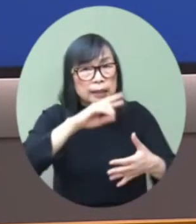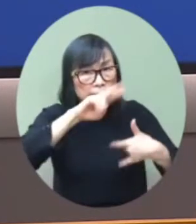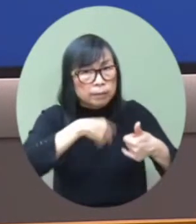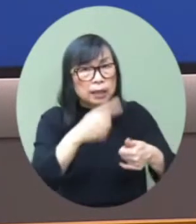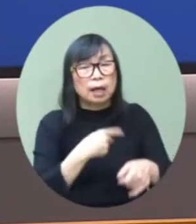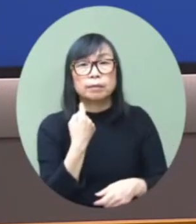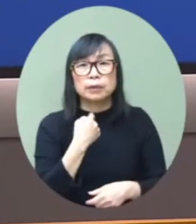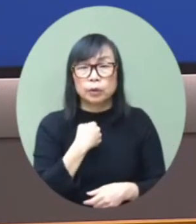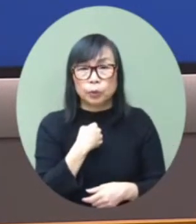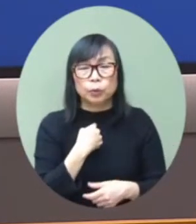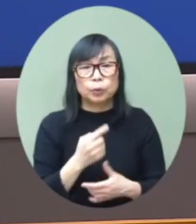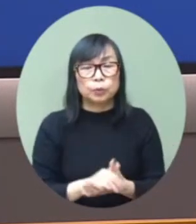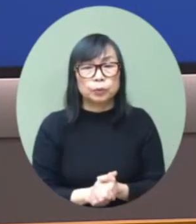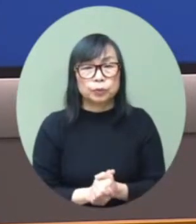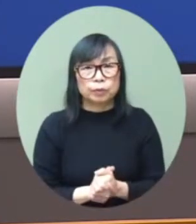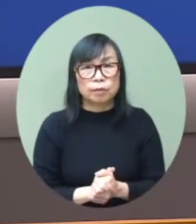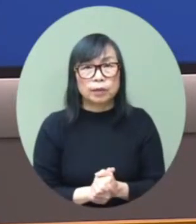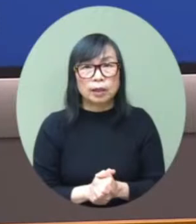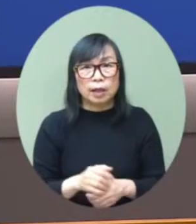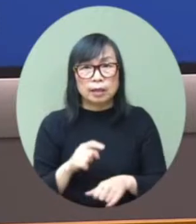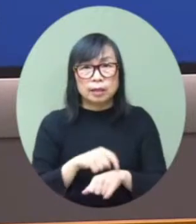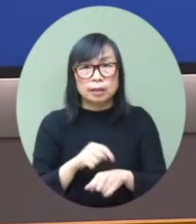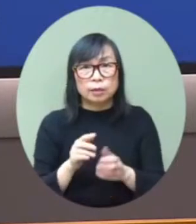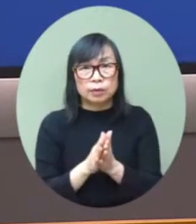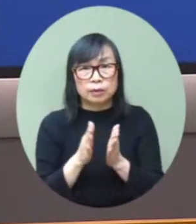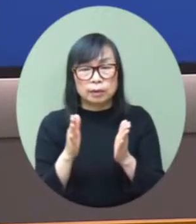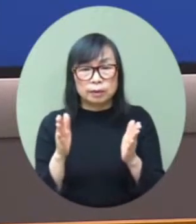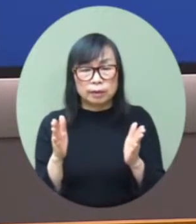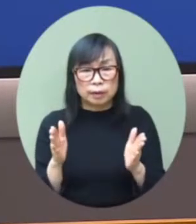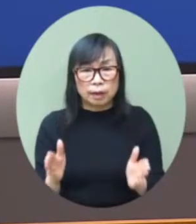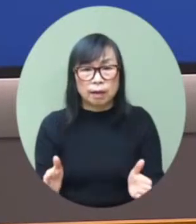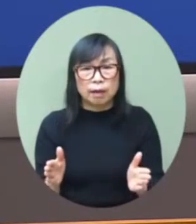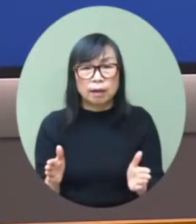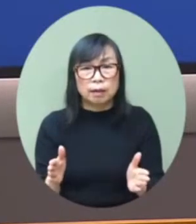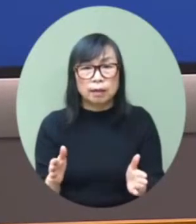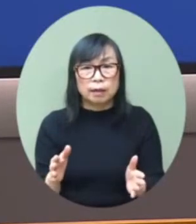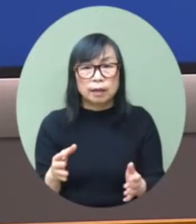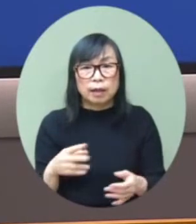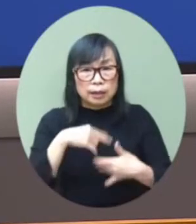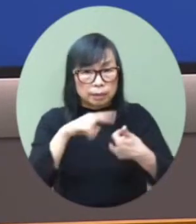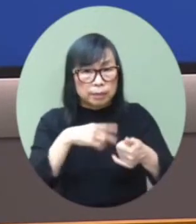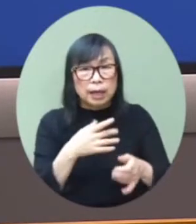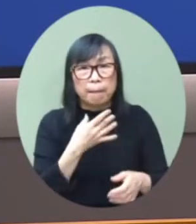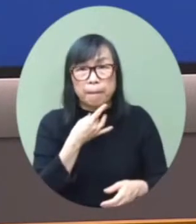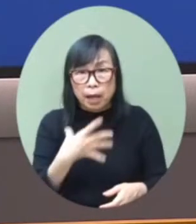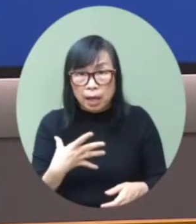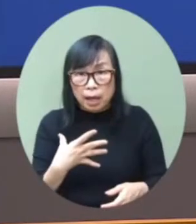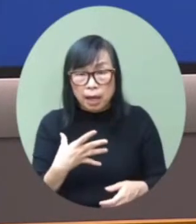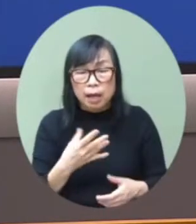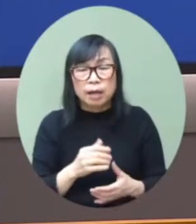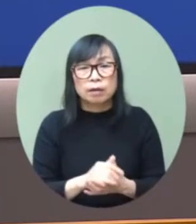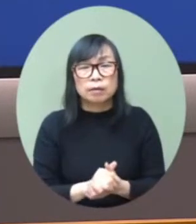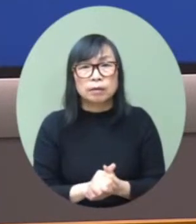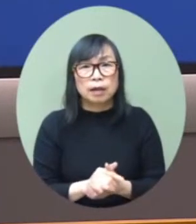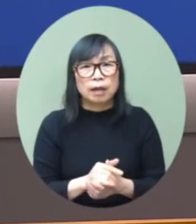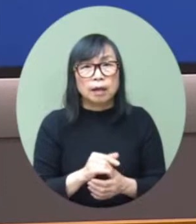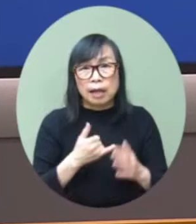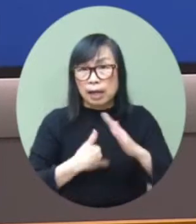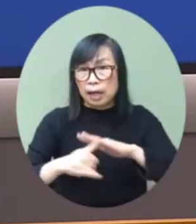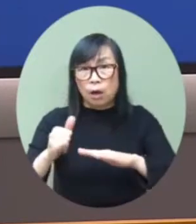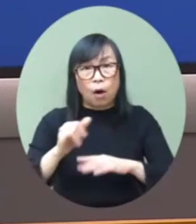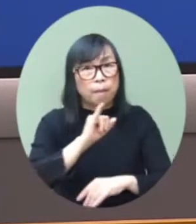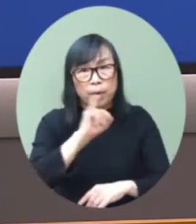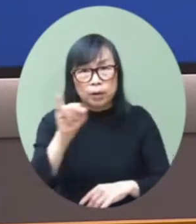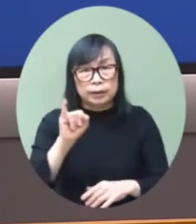leave the residence until the test is negative, or if it was positive, then the Center for Health Protection